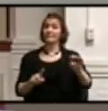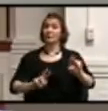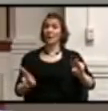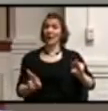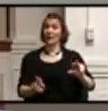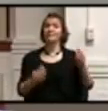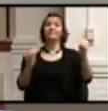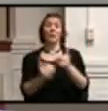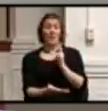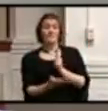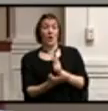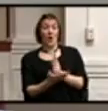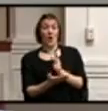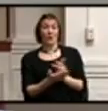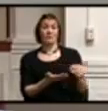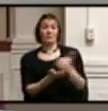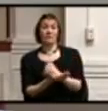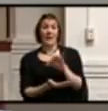The parking fund had revenues of